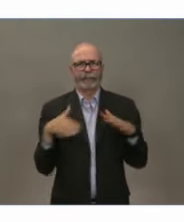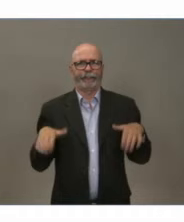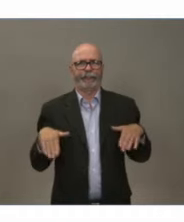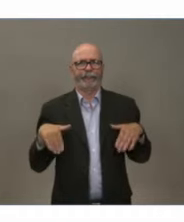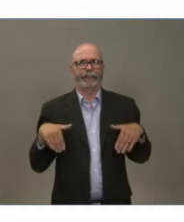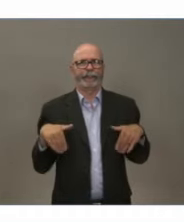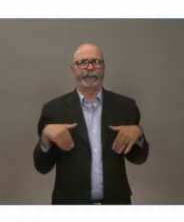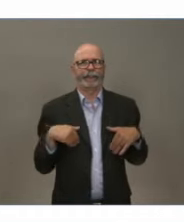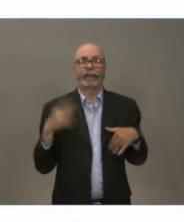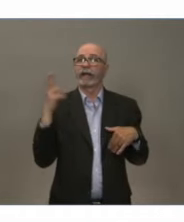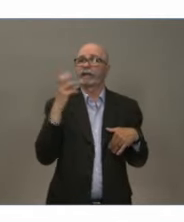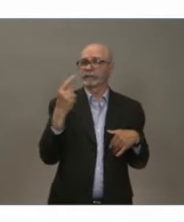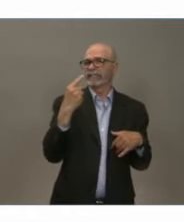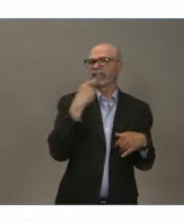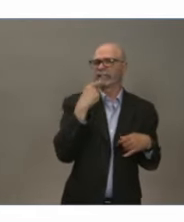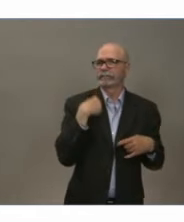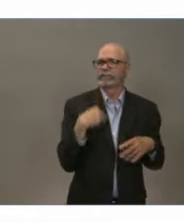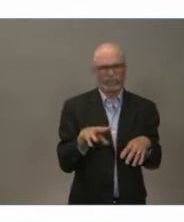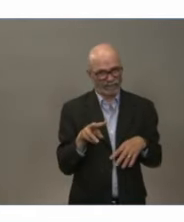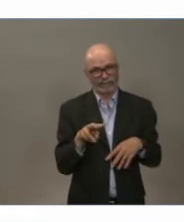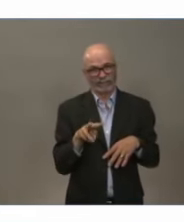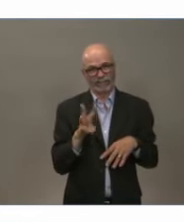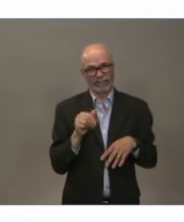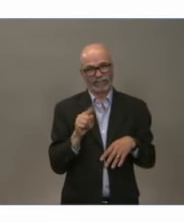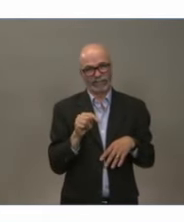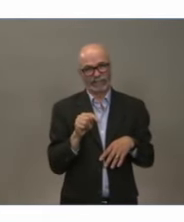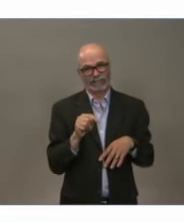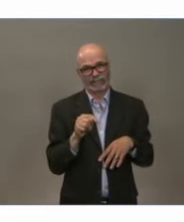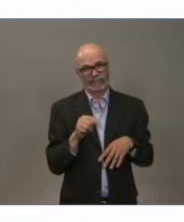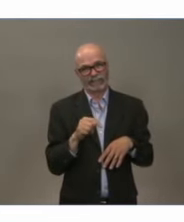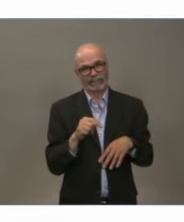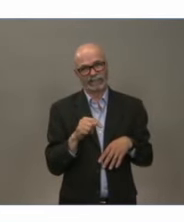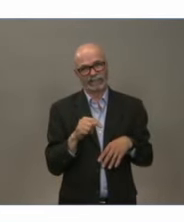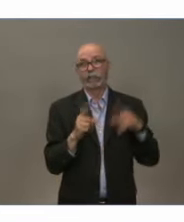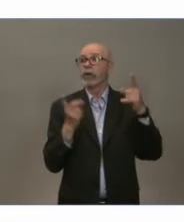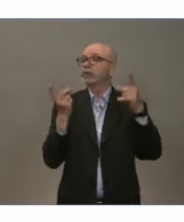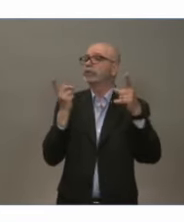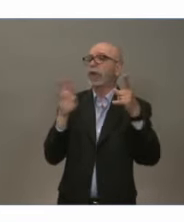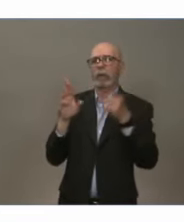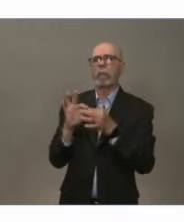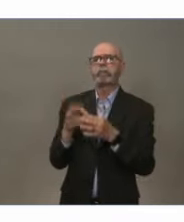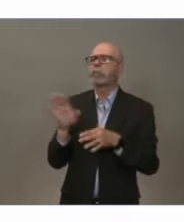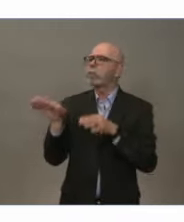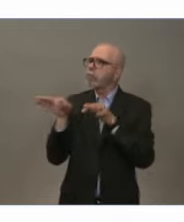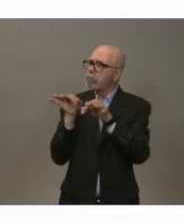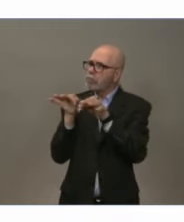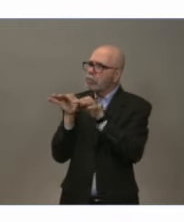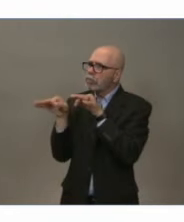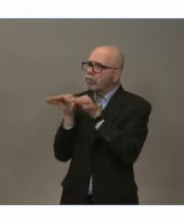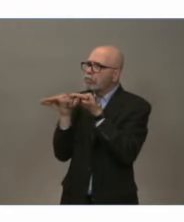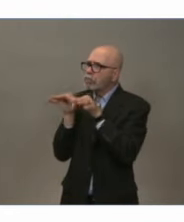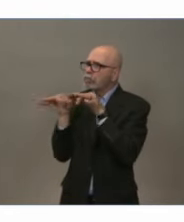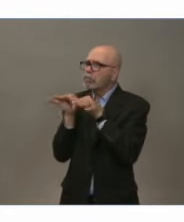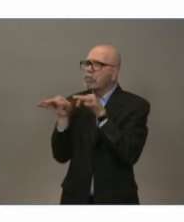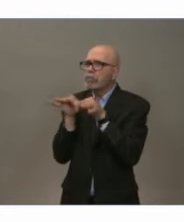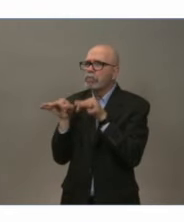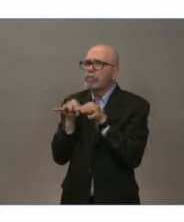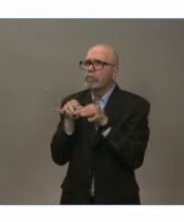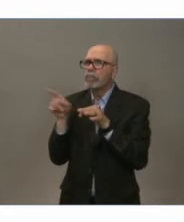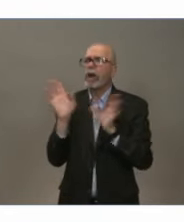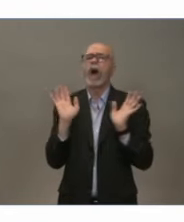actually factually how it happened. And Dr. Strang clarified that with the MLA following that Sunday